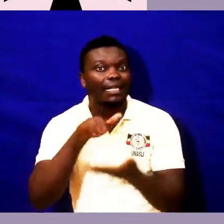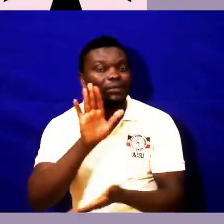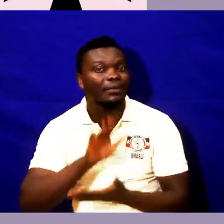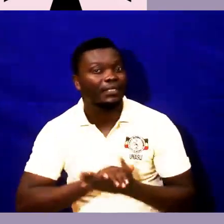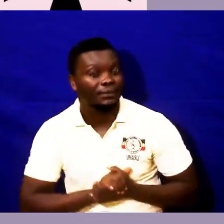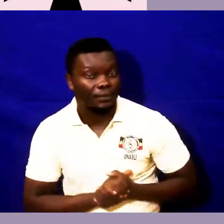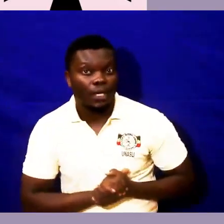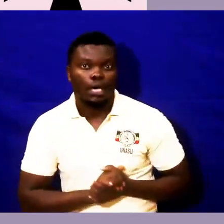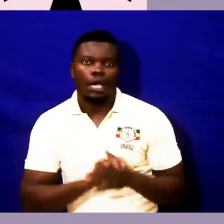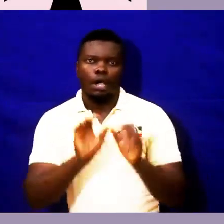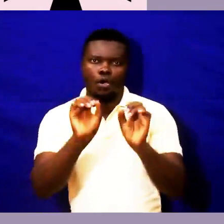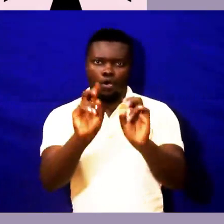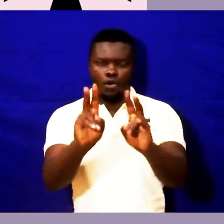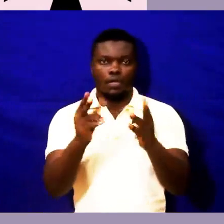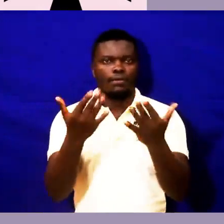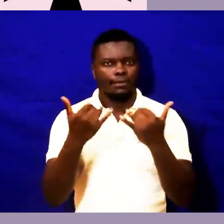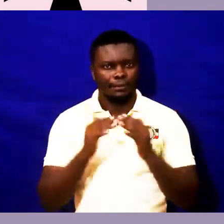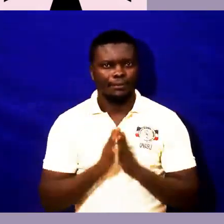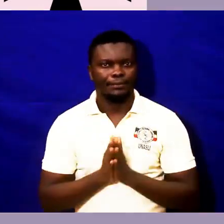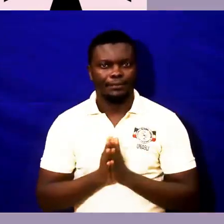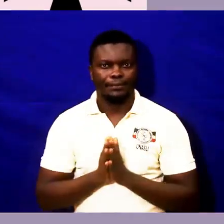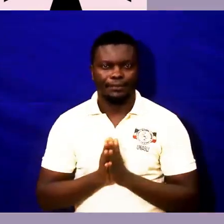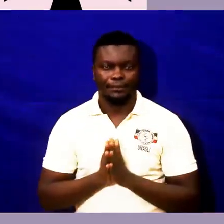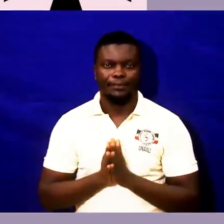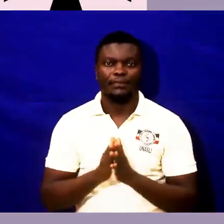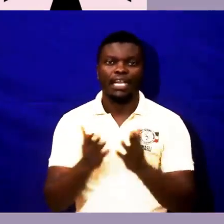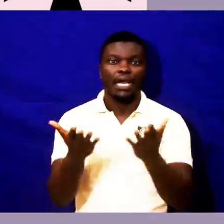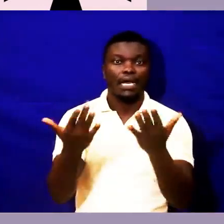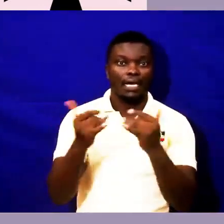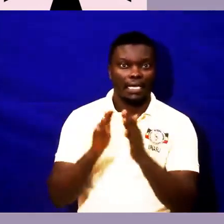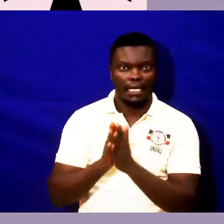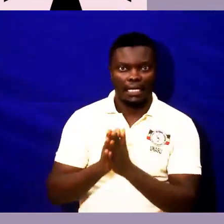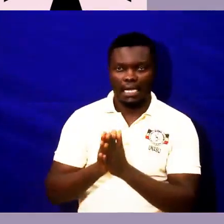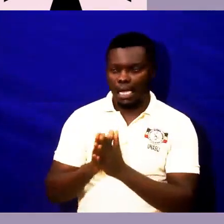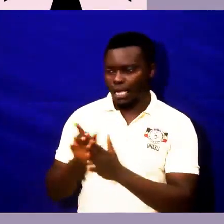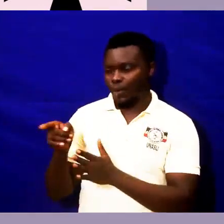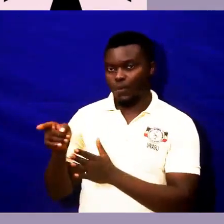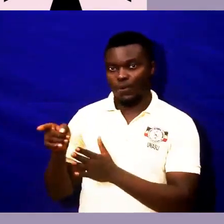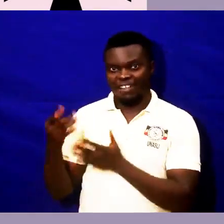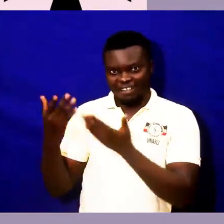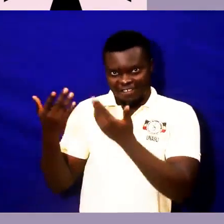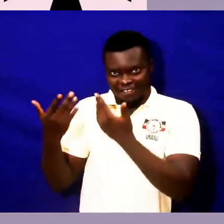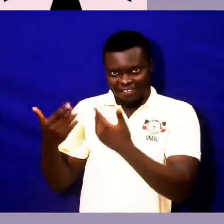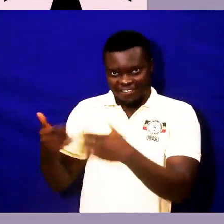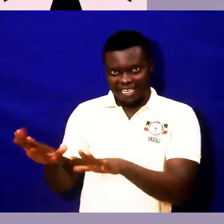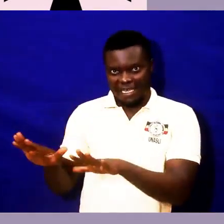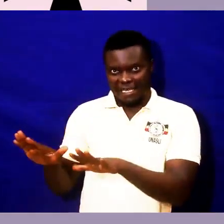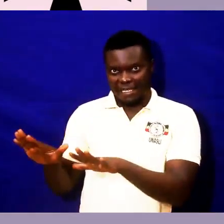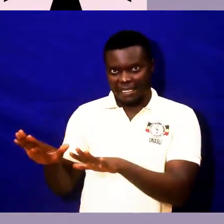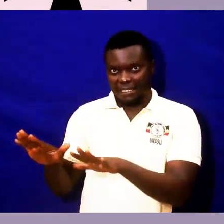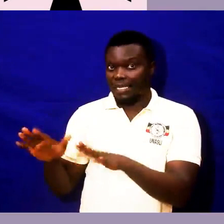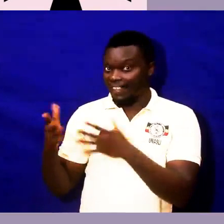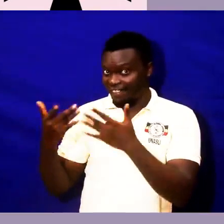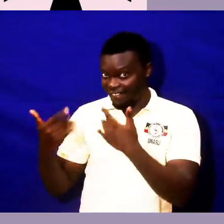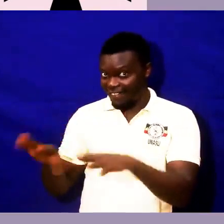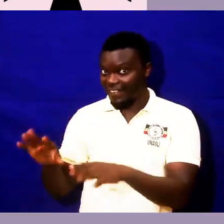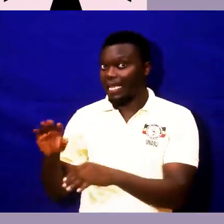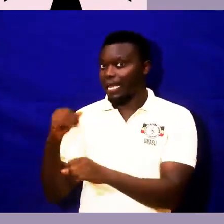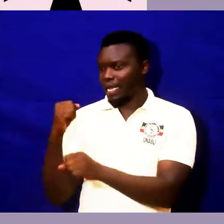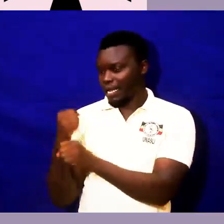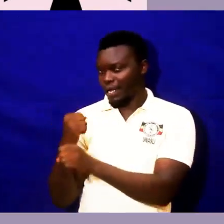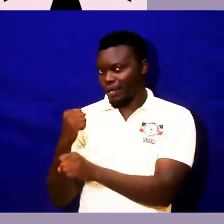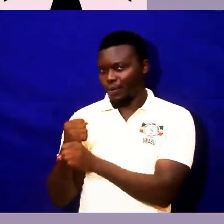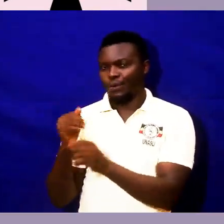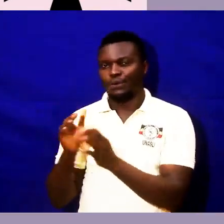Thank you very much. Now let's look at this. Our friends have finished to do